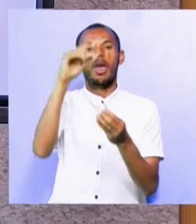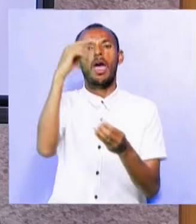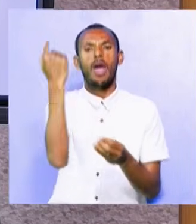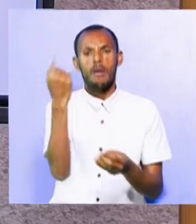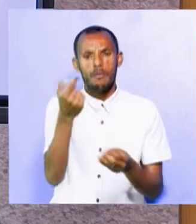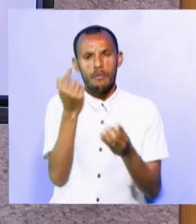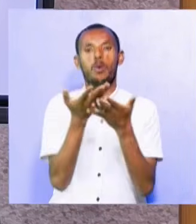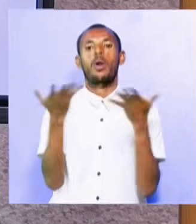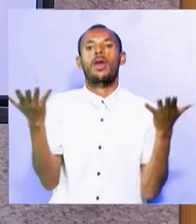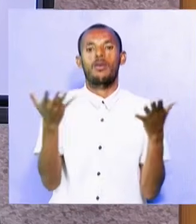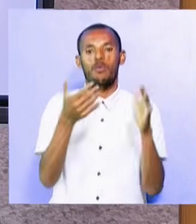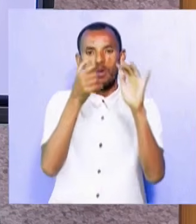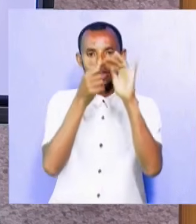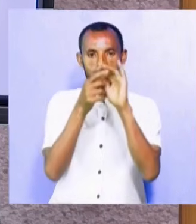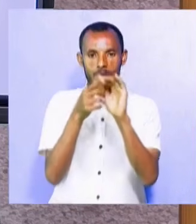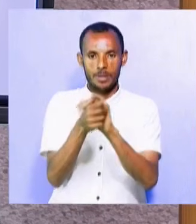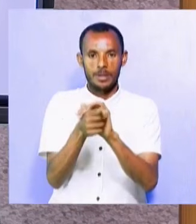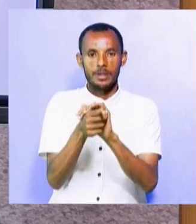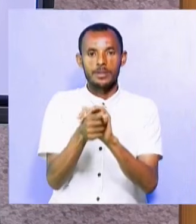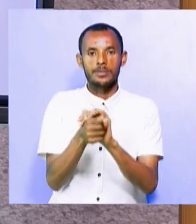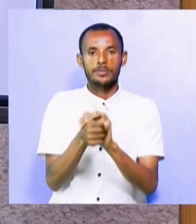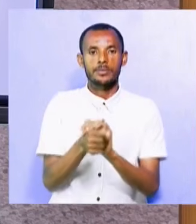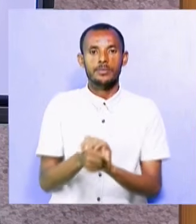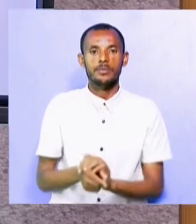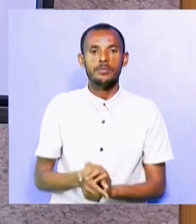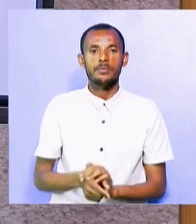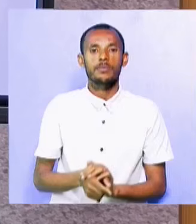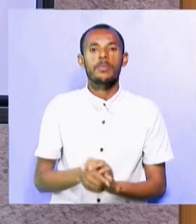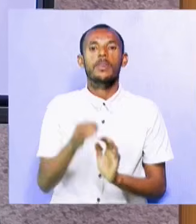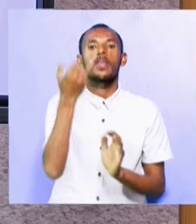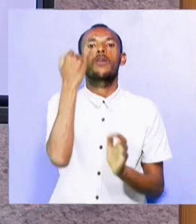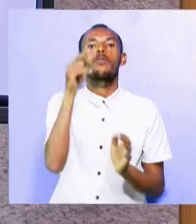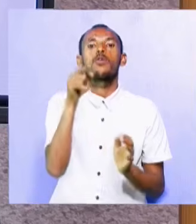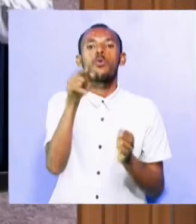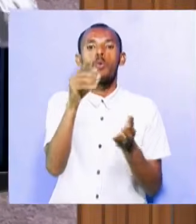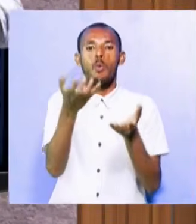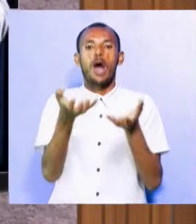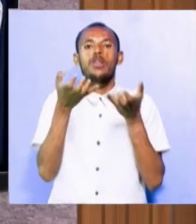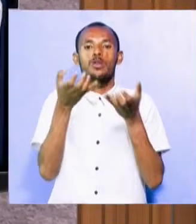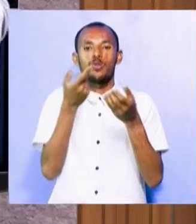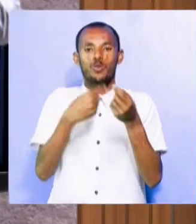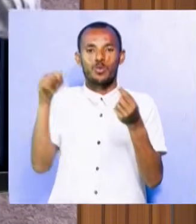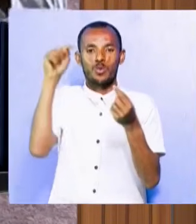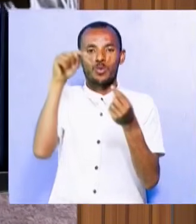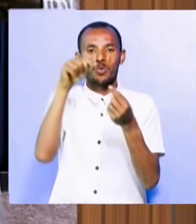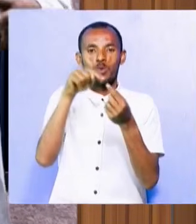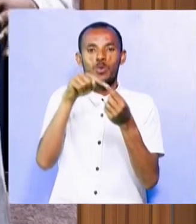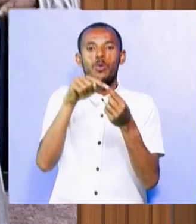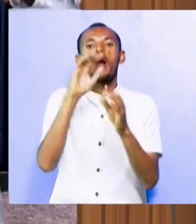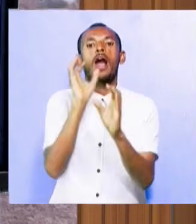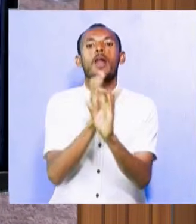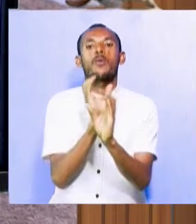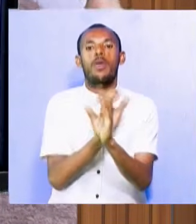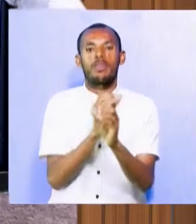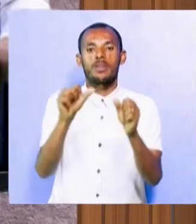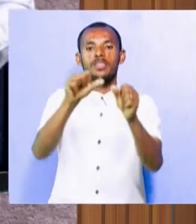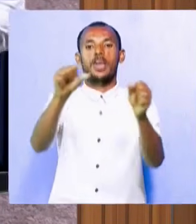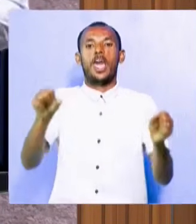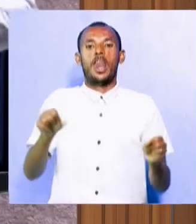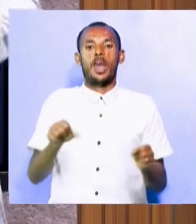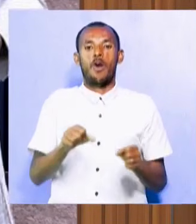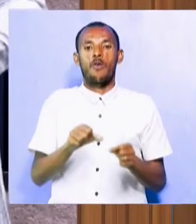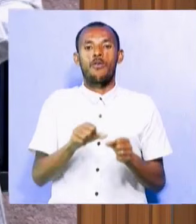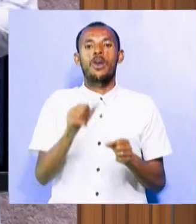everywhere. For example, if you want to calculate the area of